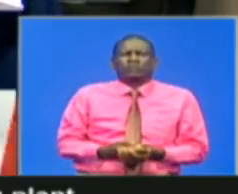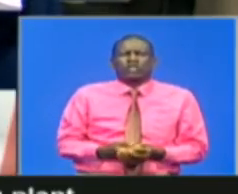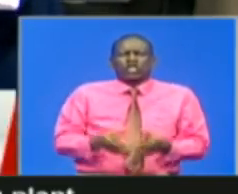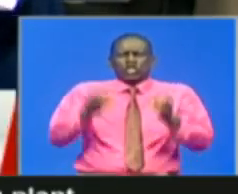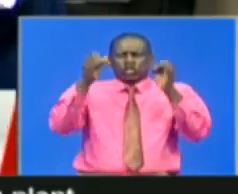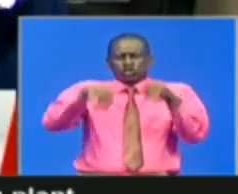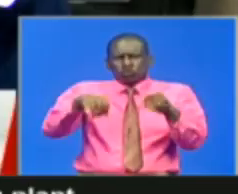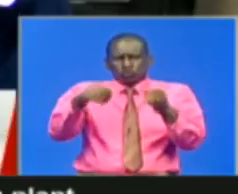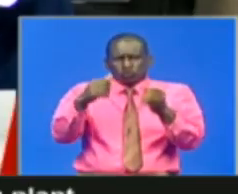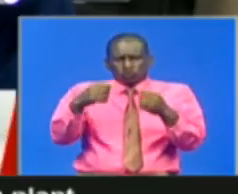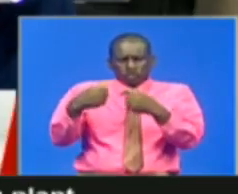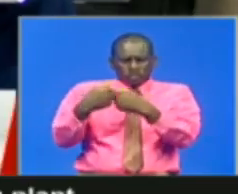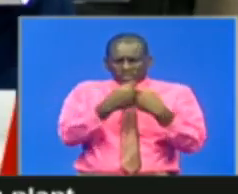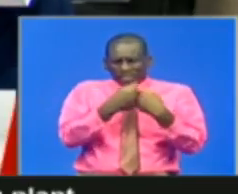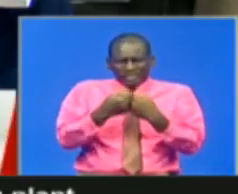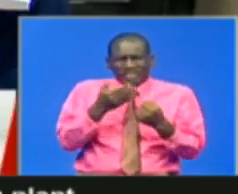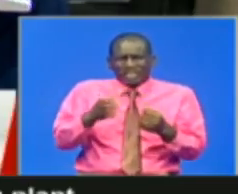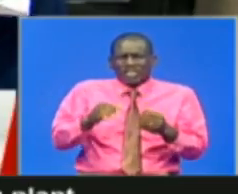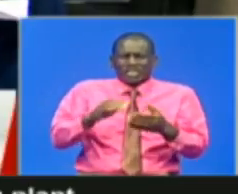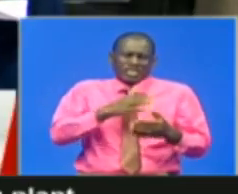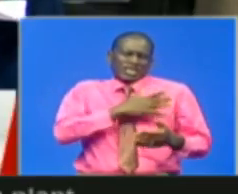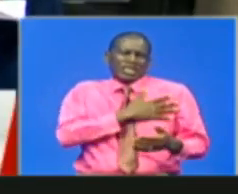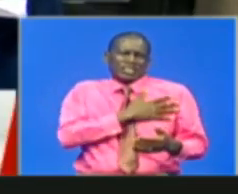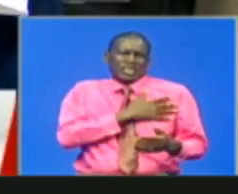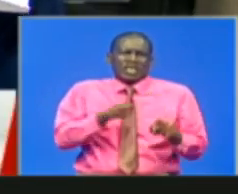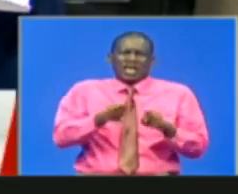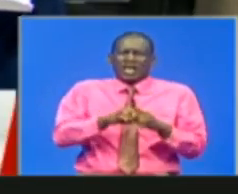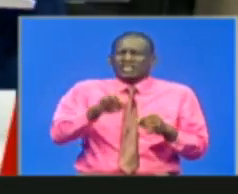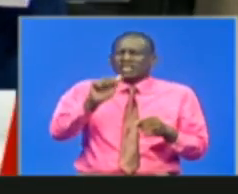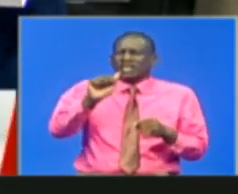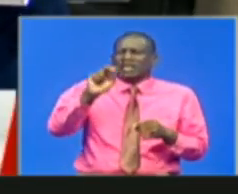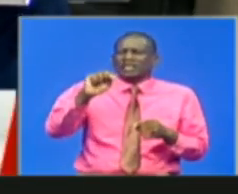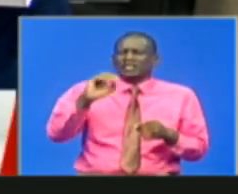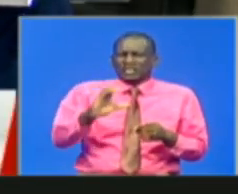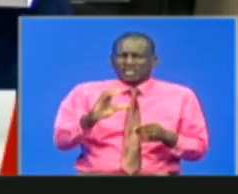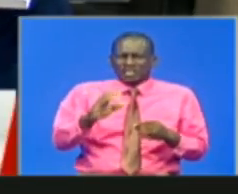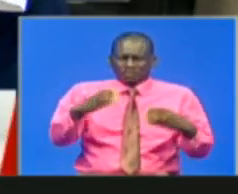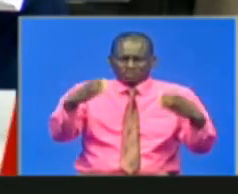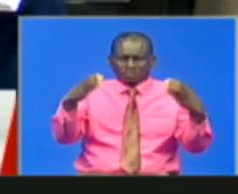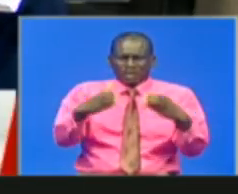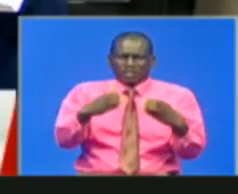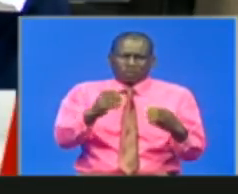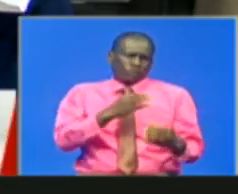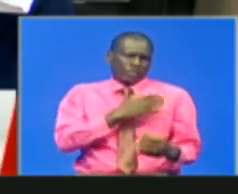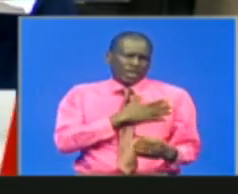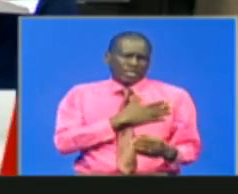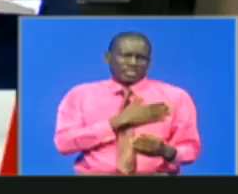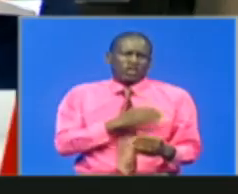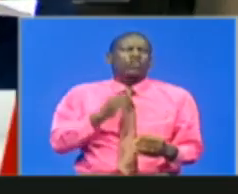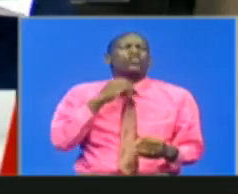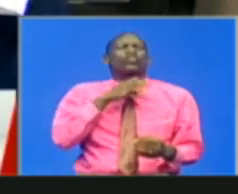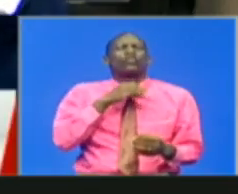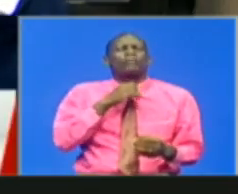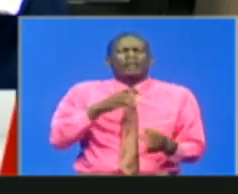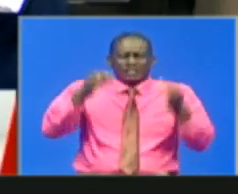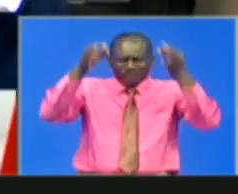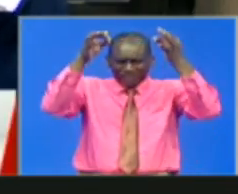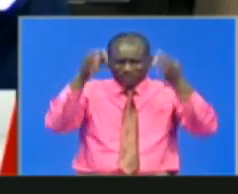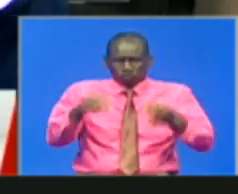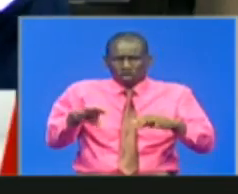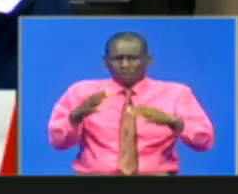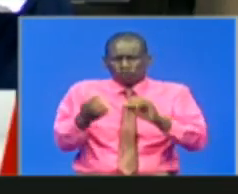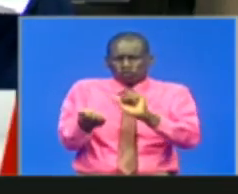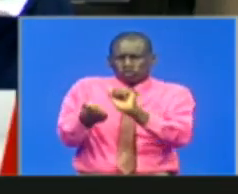brewing within the NASA coalition as a Mani National Congress constituent party laments a decision to substitute Muhaya